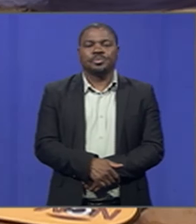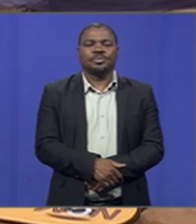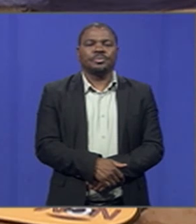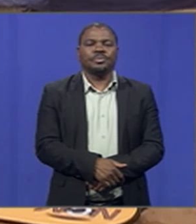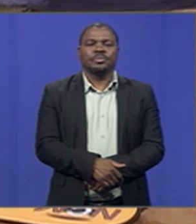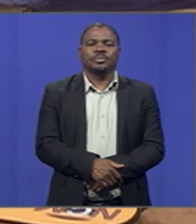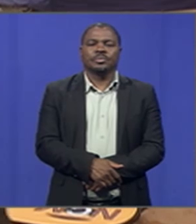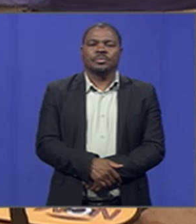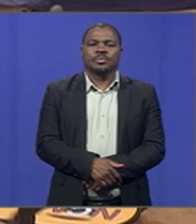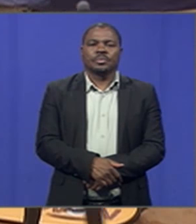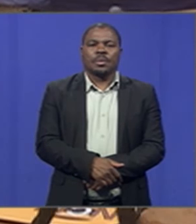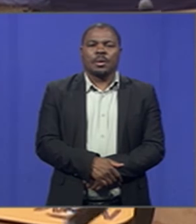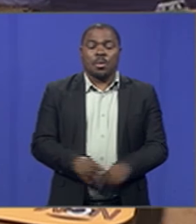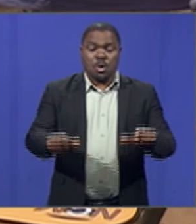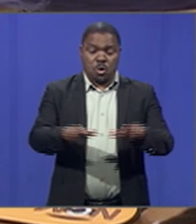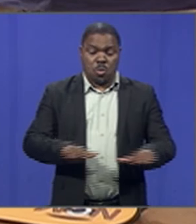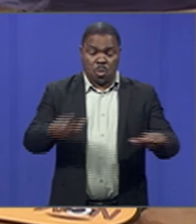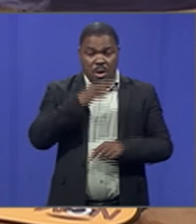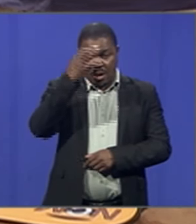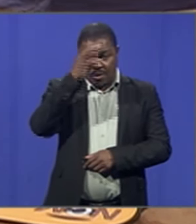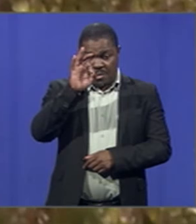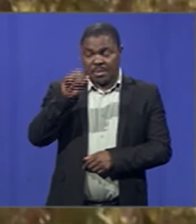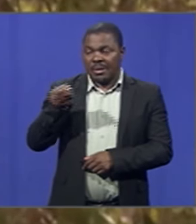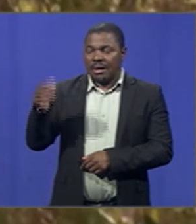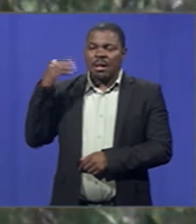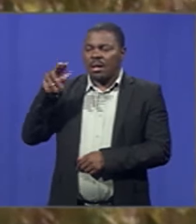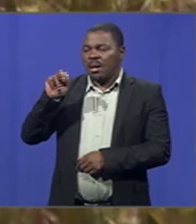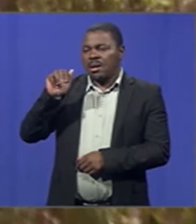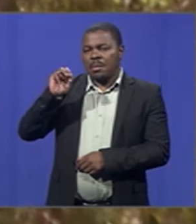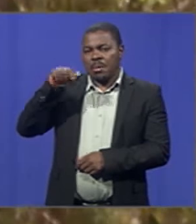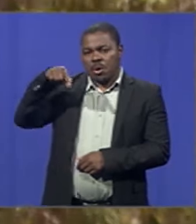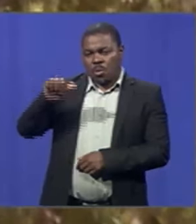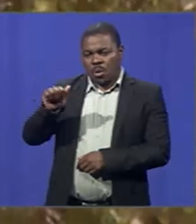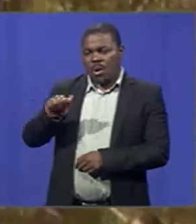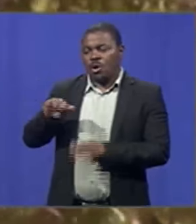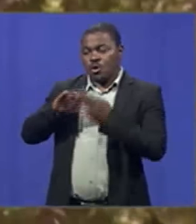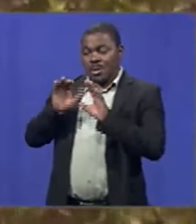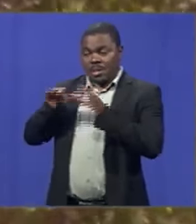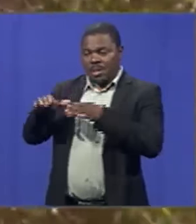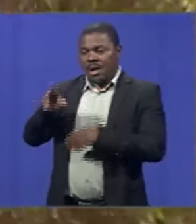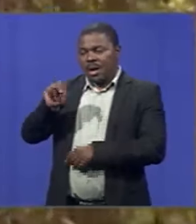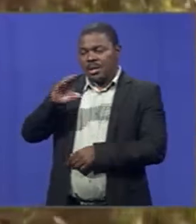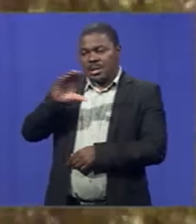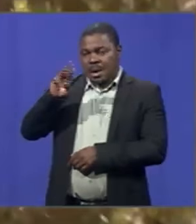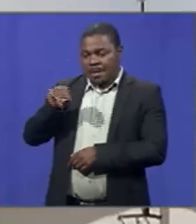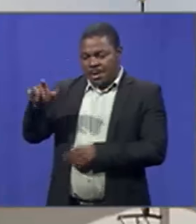Go latela ditlhopho tsa dipusoselegae, Namakwa Civic Movement NCM e bone diperesente di le